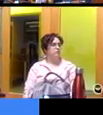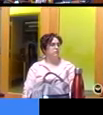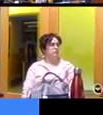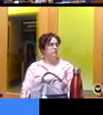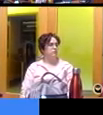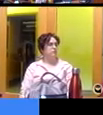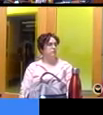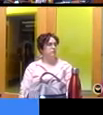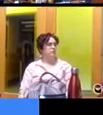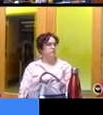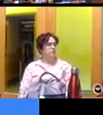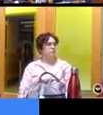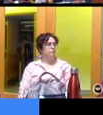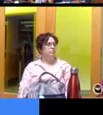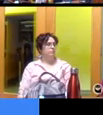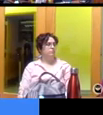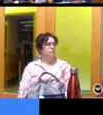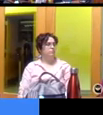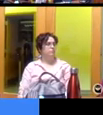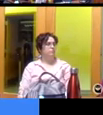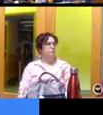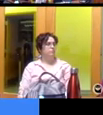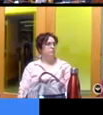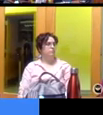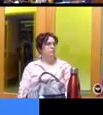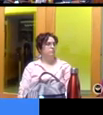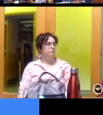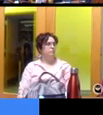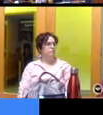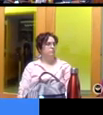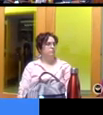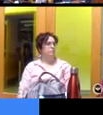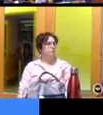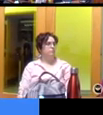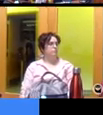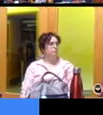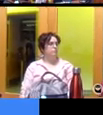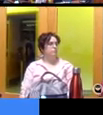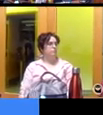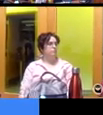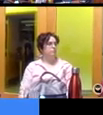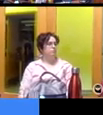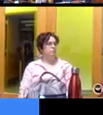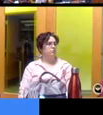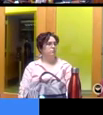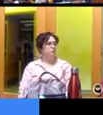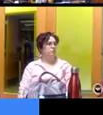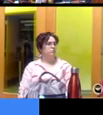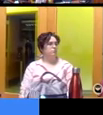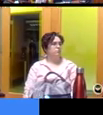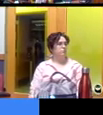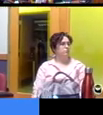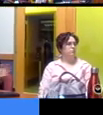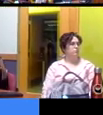get a call back by that same day. If a patient wants a benefits check done before